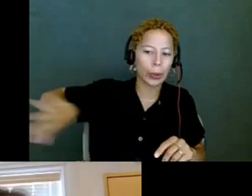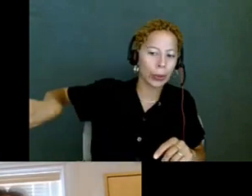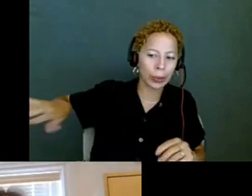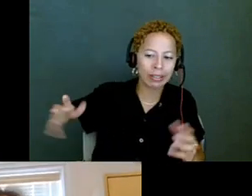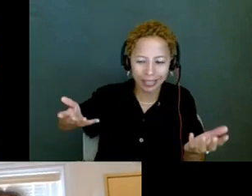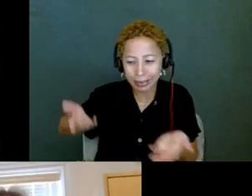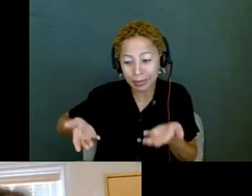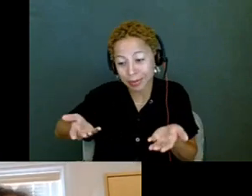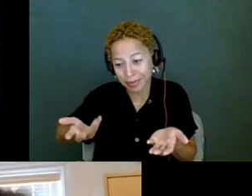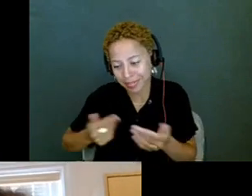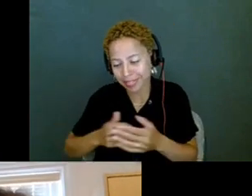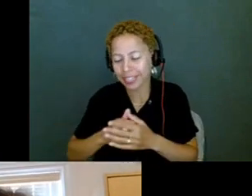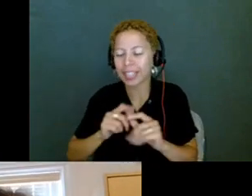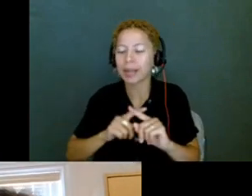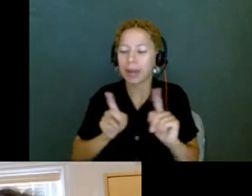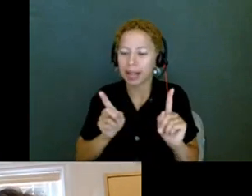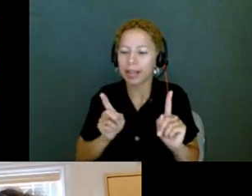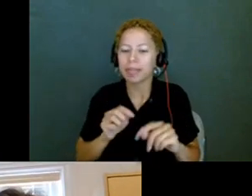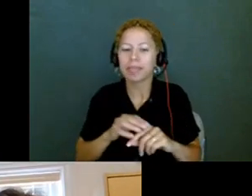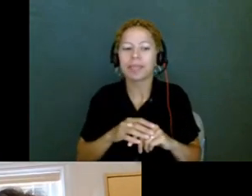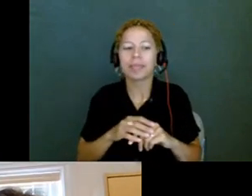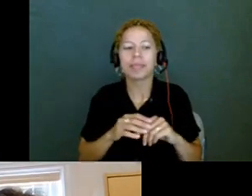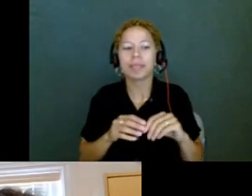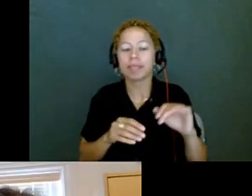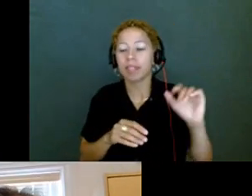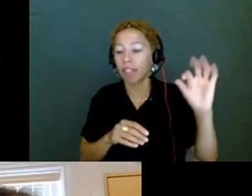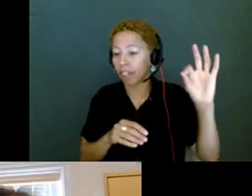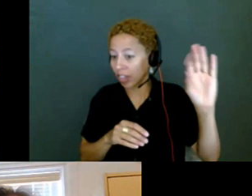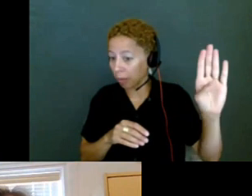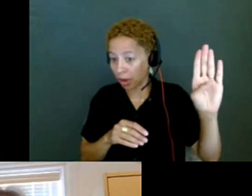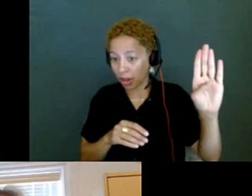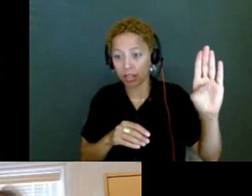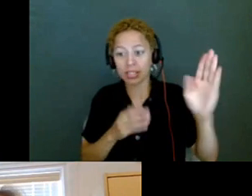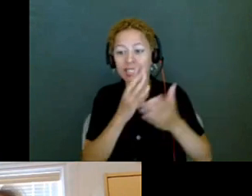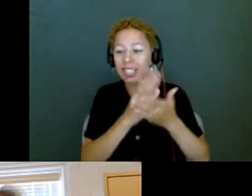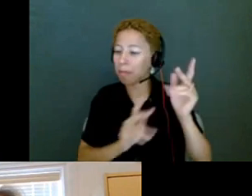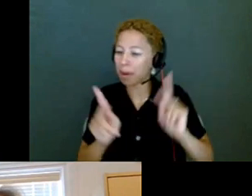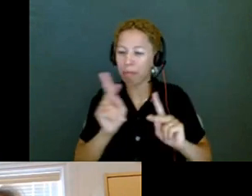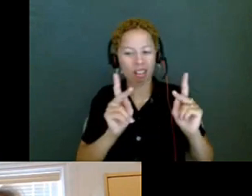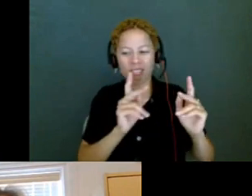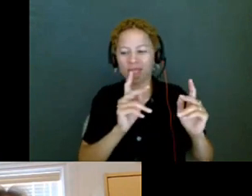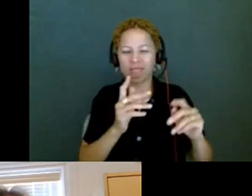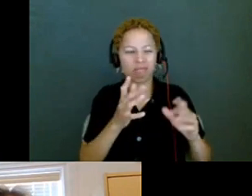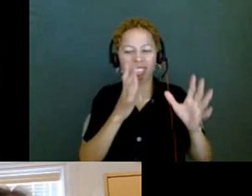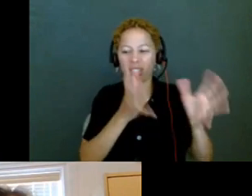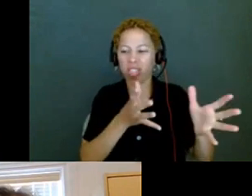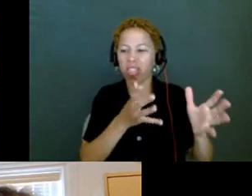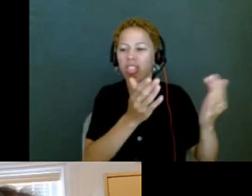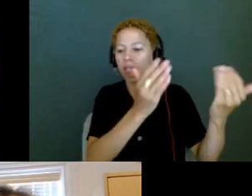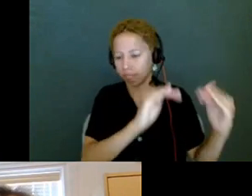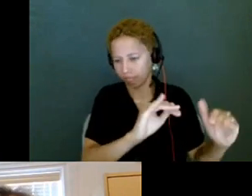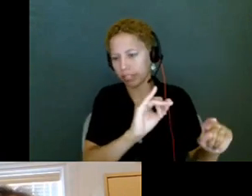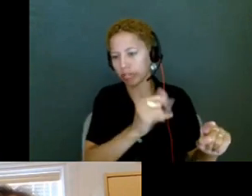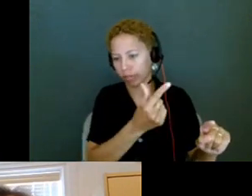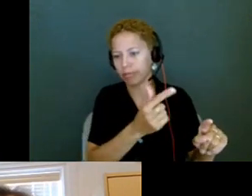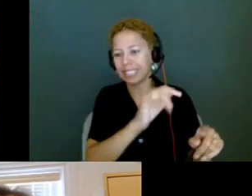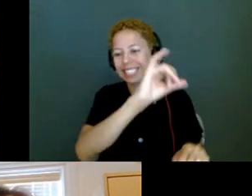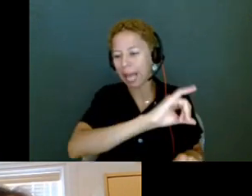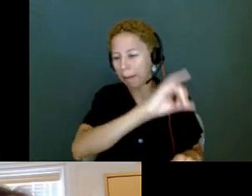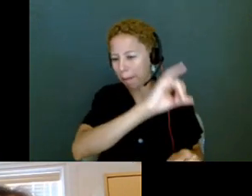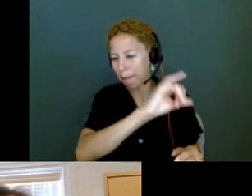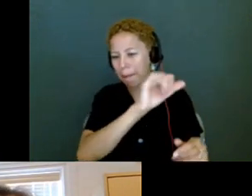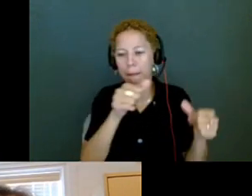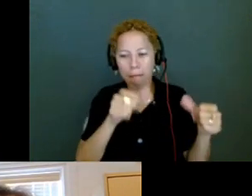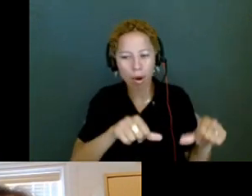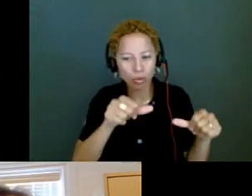But captured the crowd that Facebook doesn't want anymore. And we post the same things as we post on Facebook. They are connected.